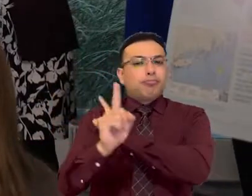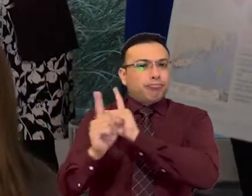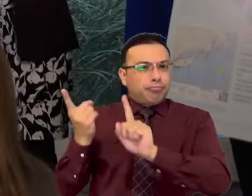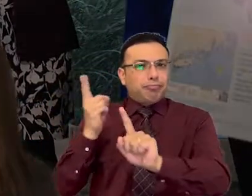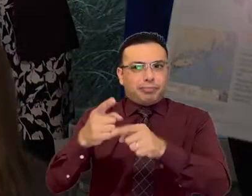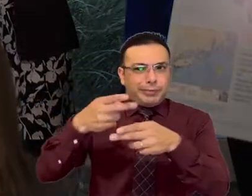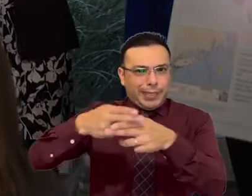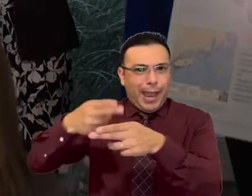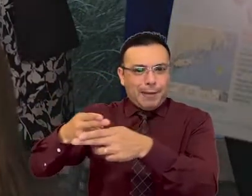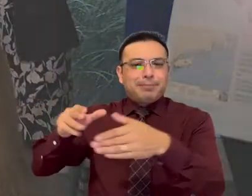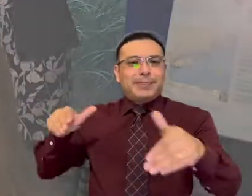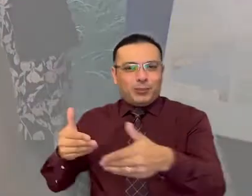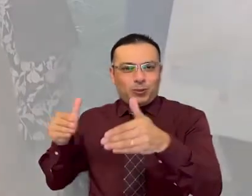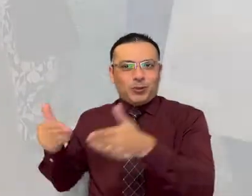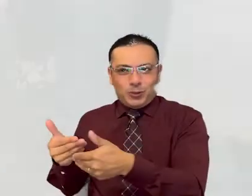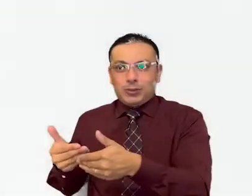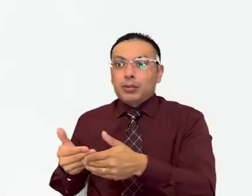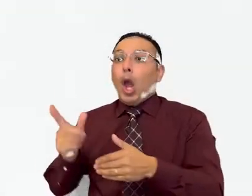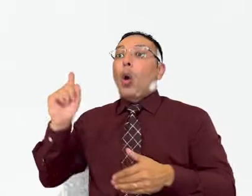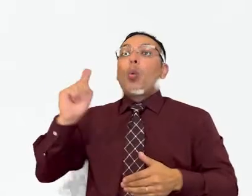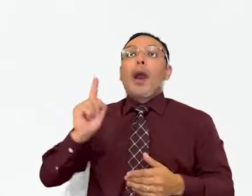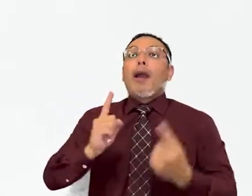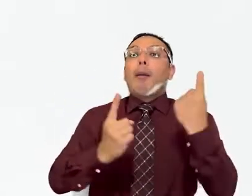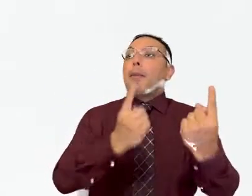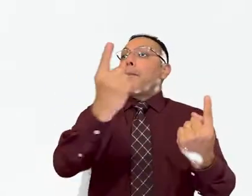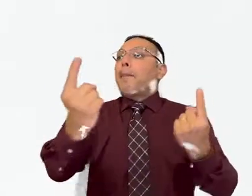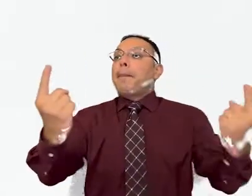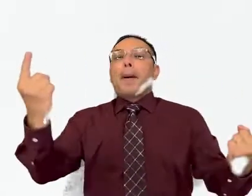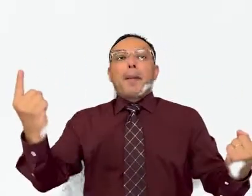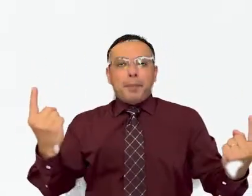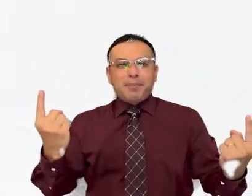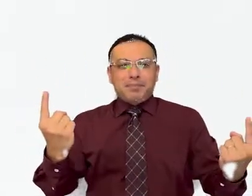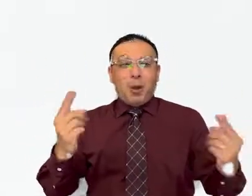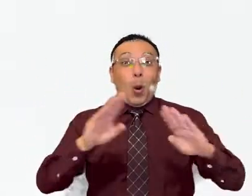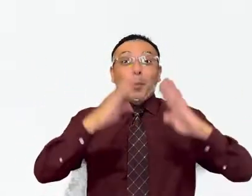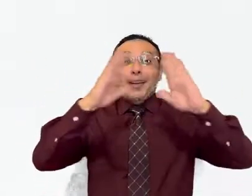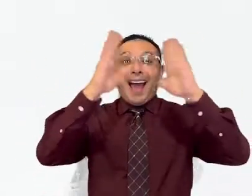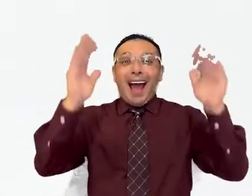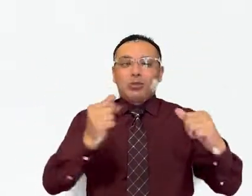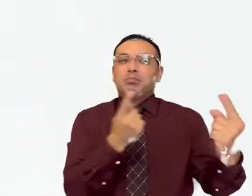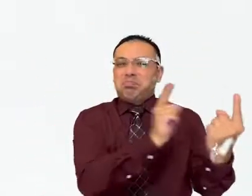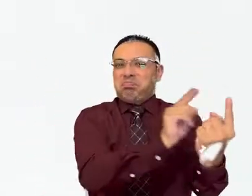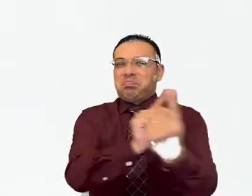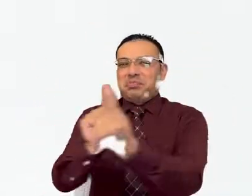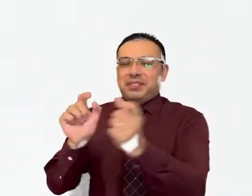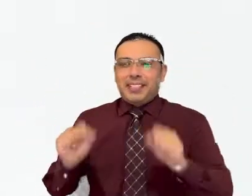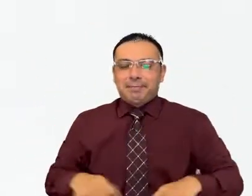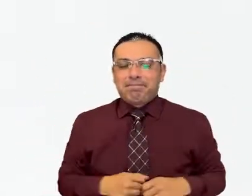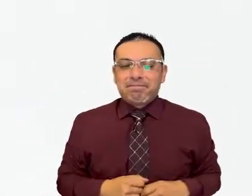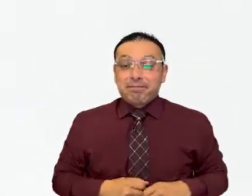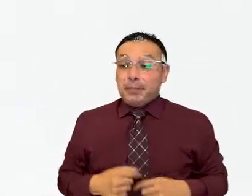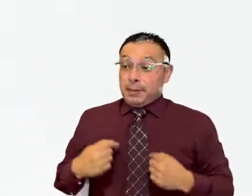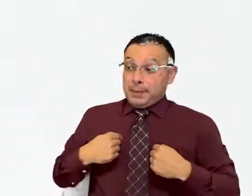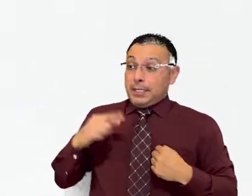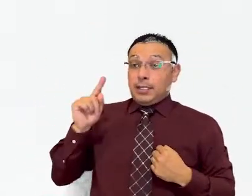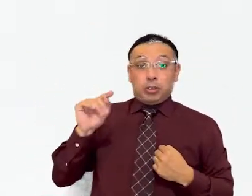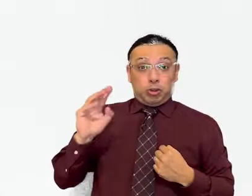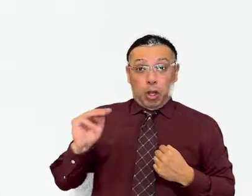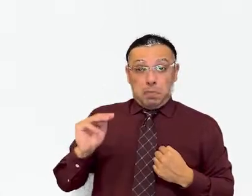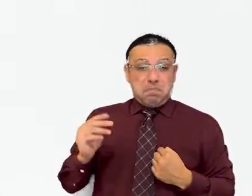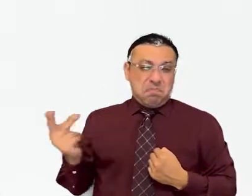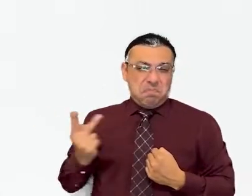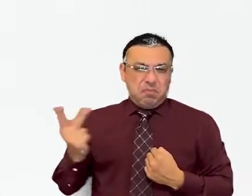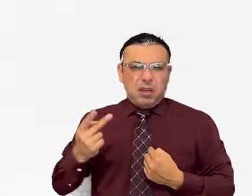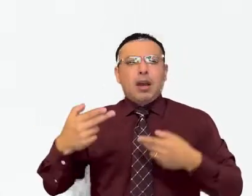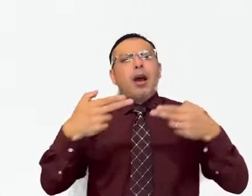they'll be around the room during the open house section. Then Tom and I have about 20 or so minutes of slides just to